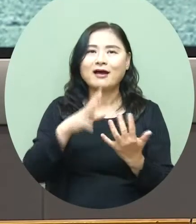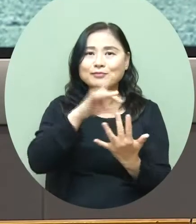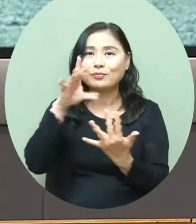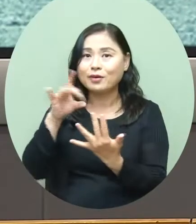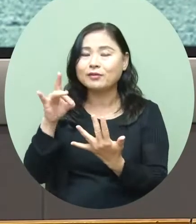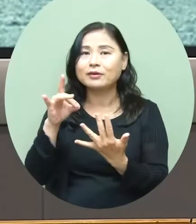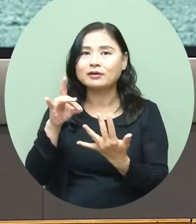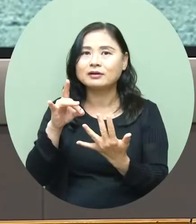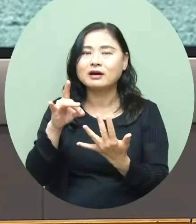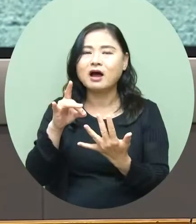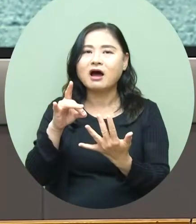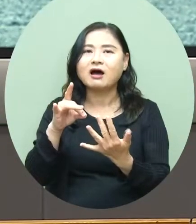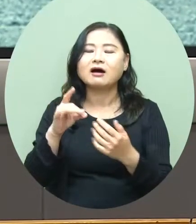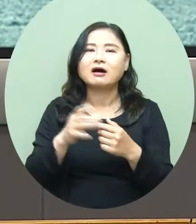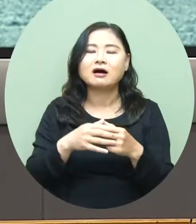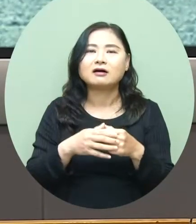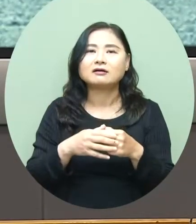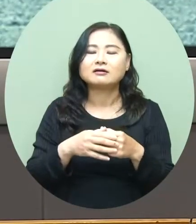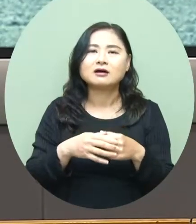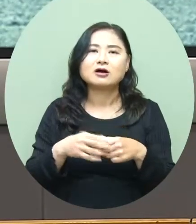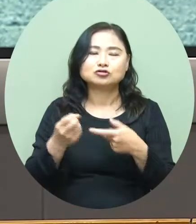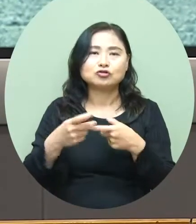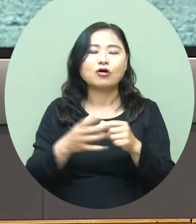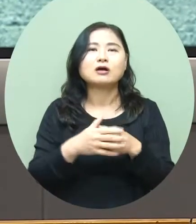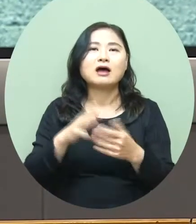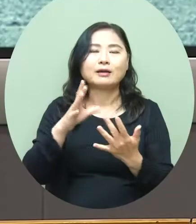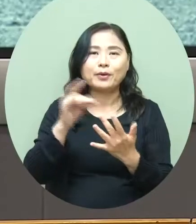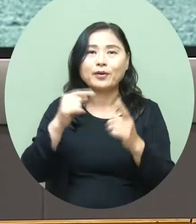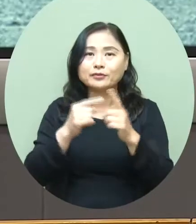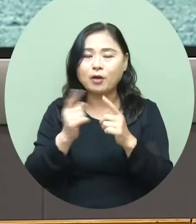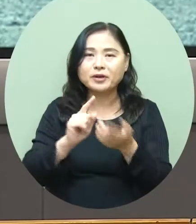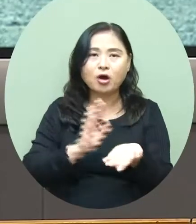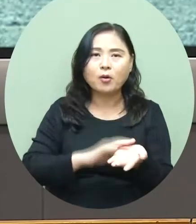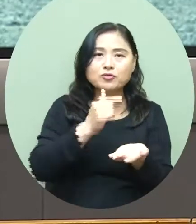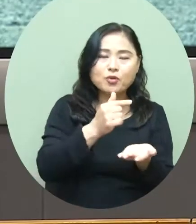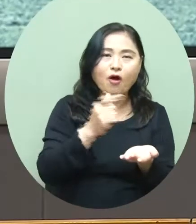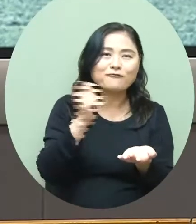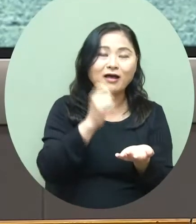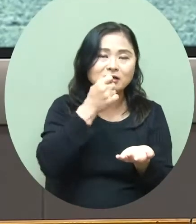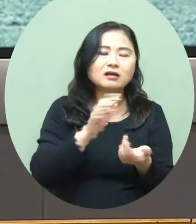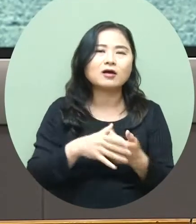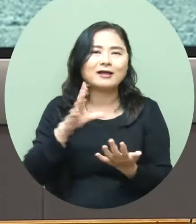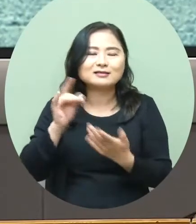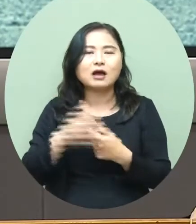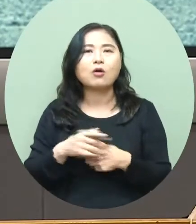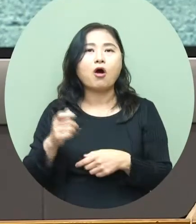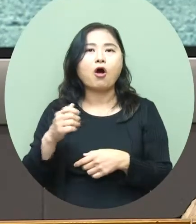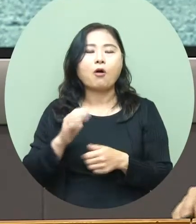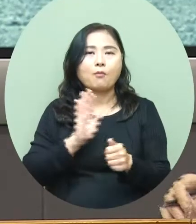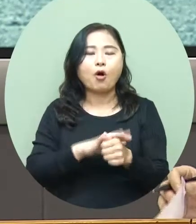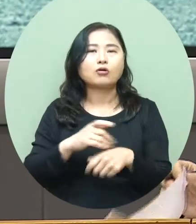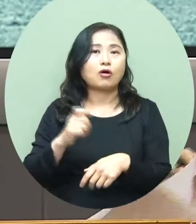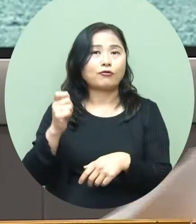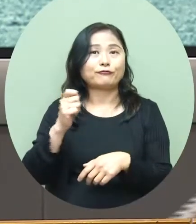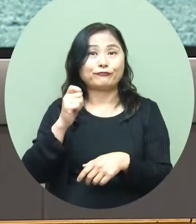of RAT positive cases and arrange them to have RAT PCR test to verify their results. For the